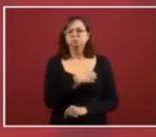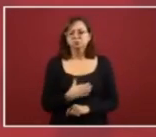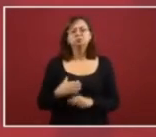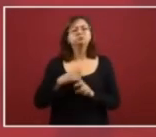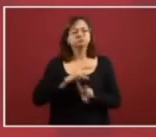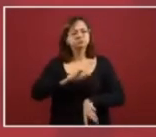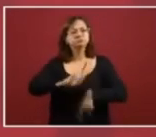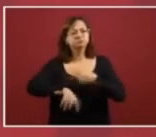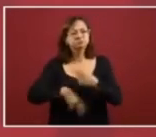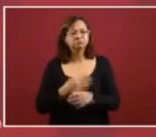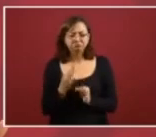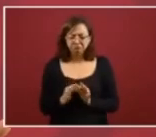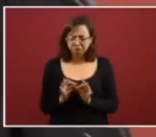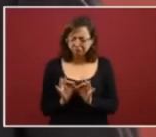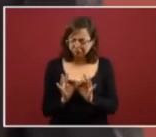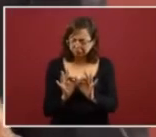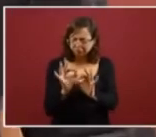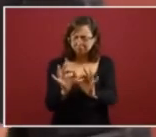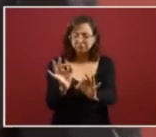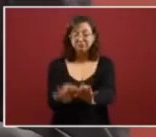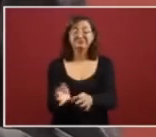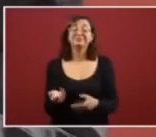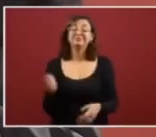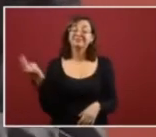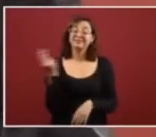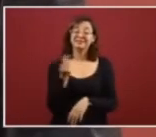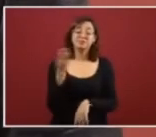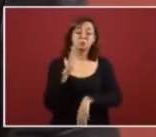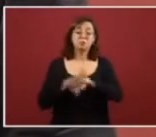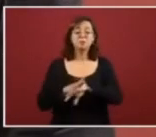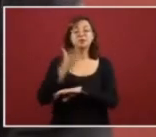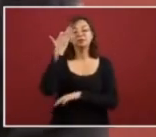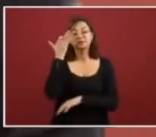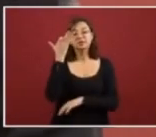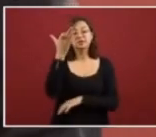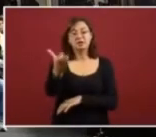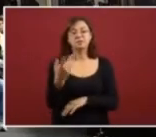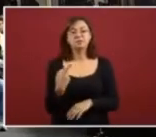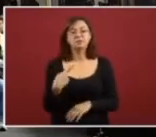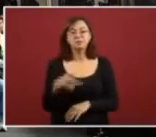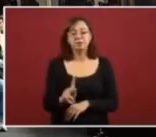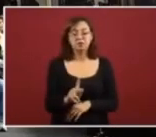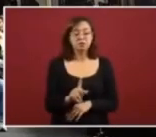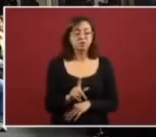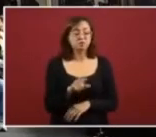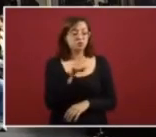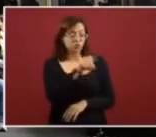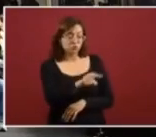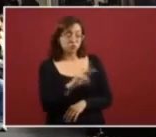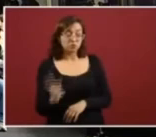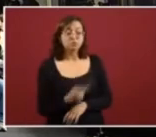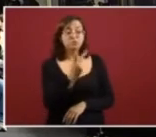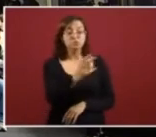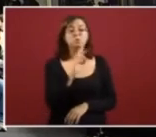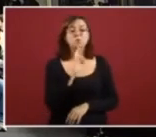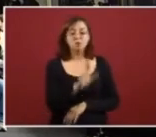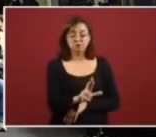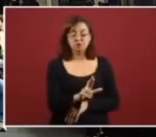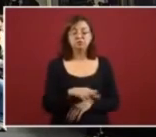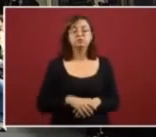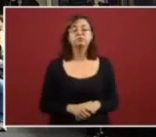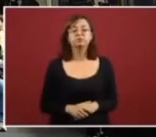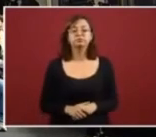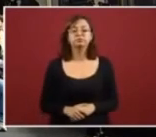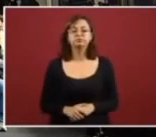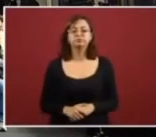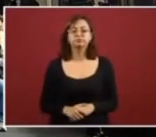well. Necesitamos un poco más de tiempo. We need a pero little a tu more pregunta, time. También your, respetar I want